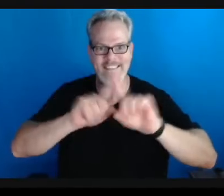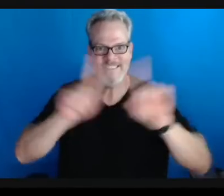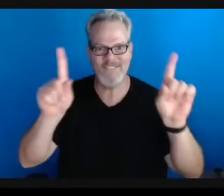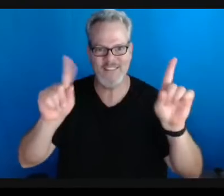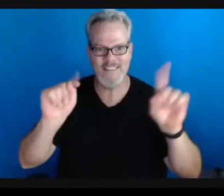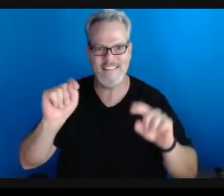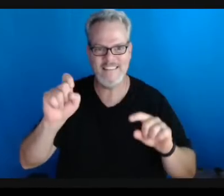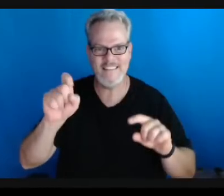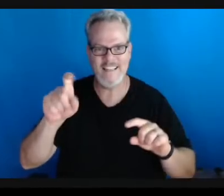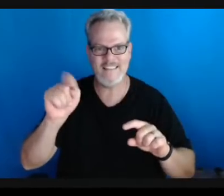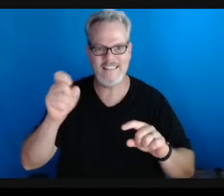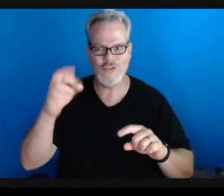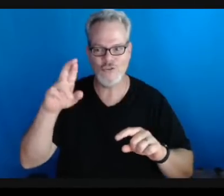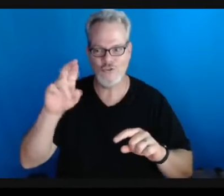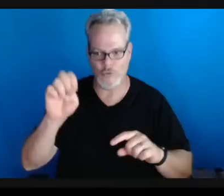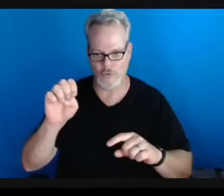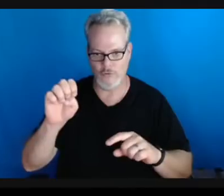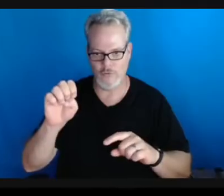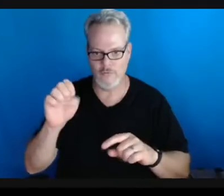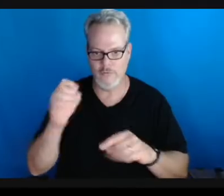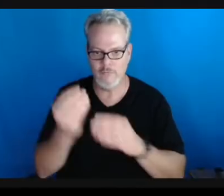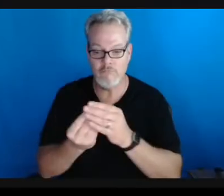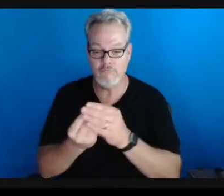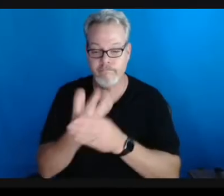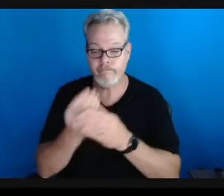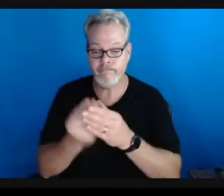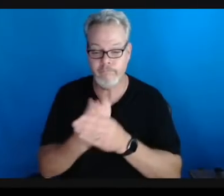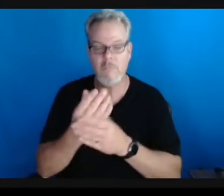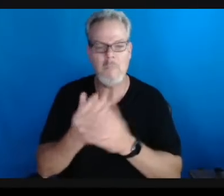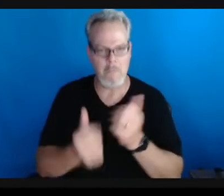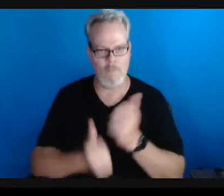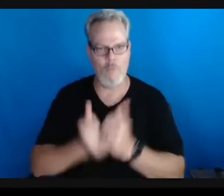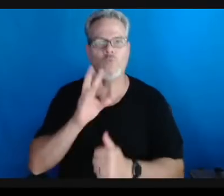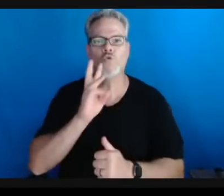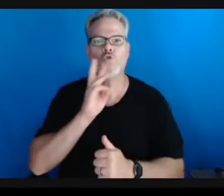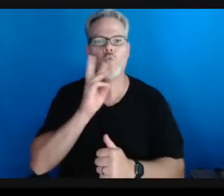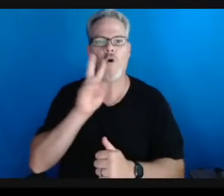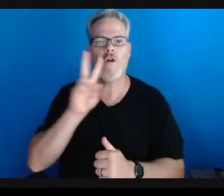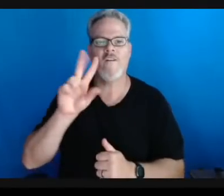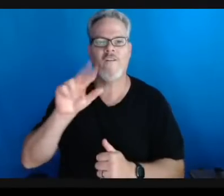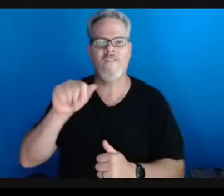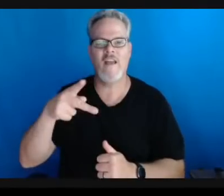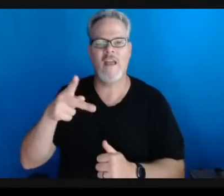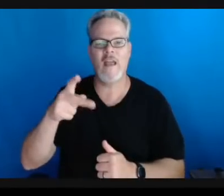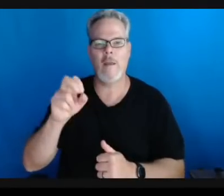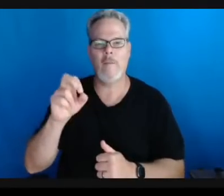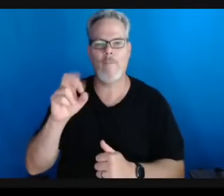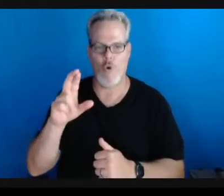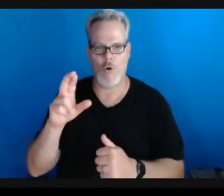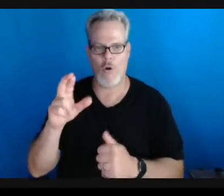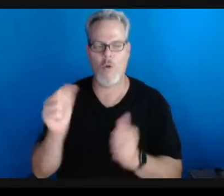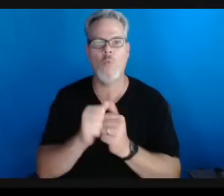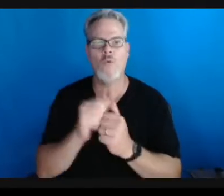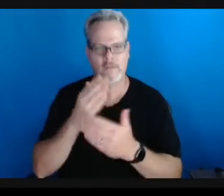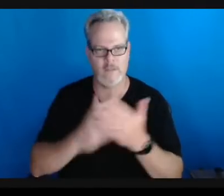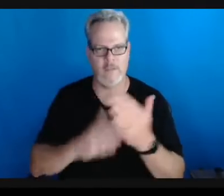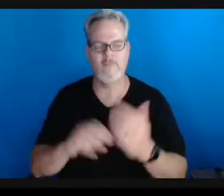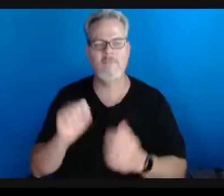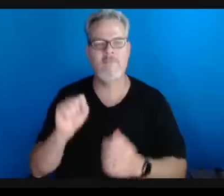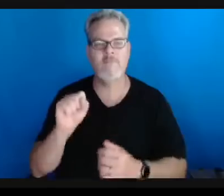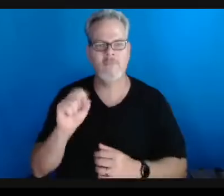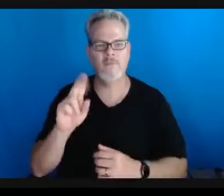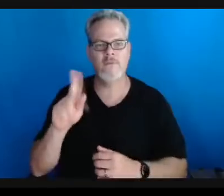And then there is all the gases emitting, mostly water vapor. Of course, there are some sulfur components as well.